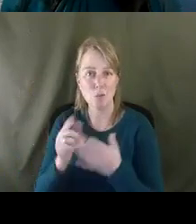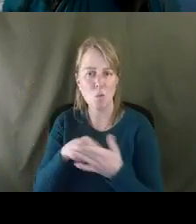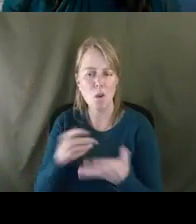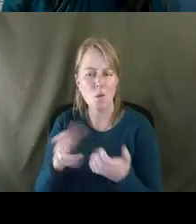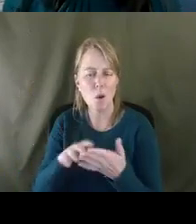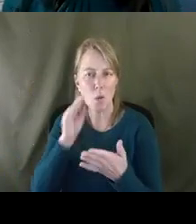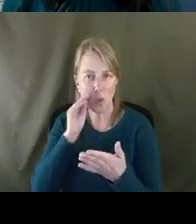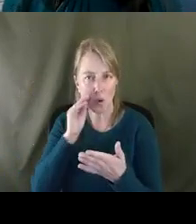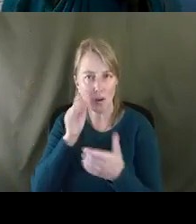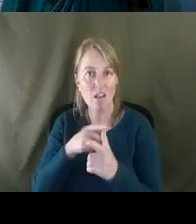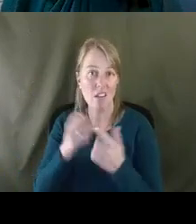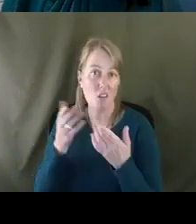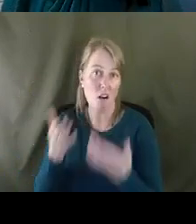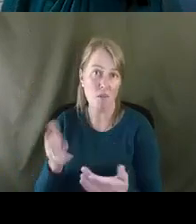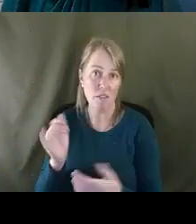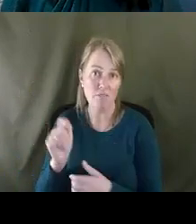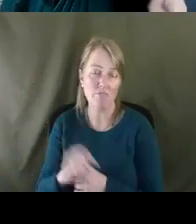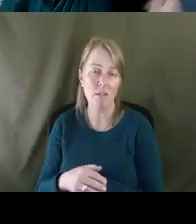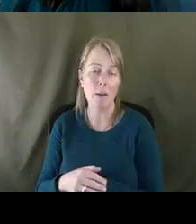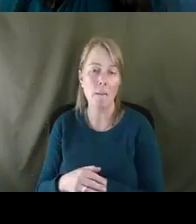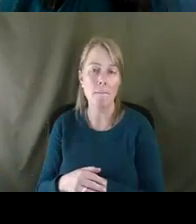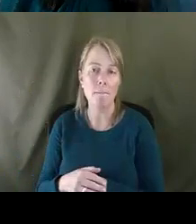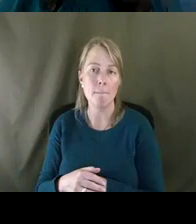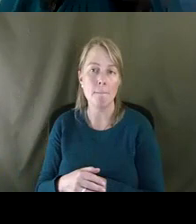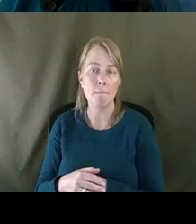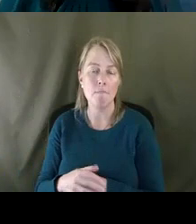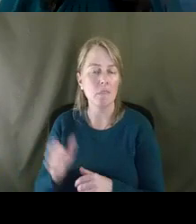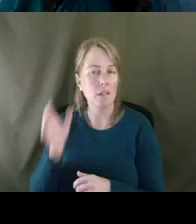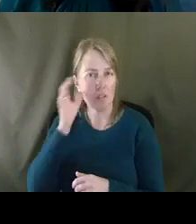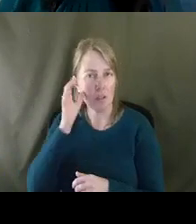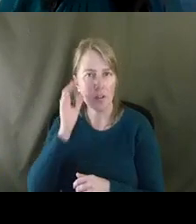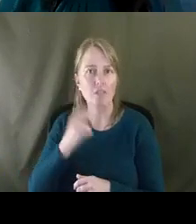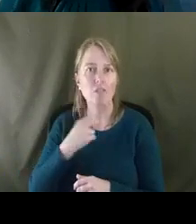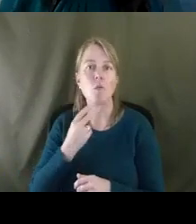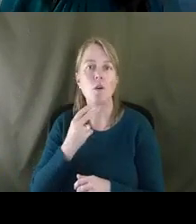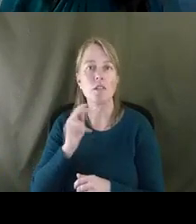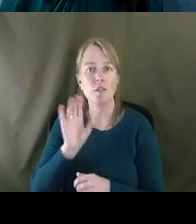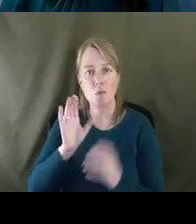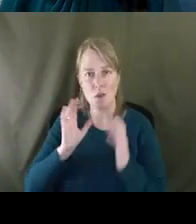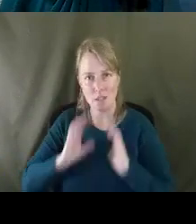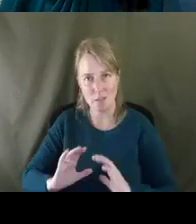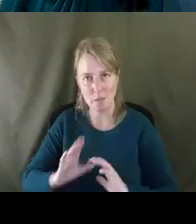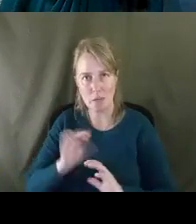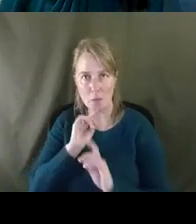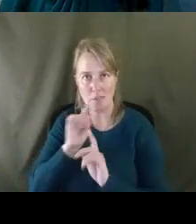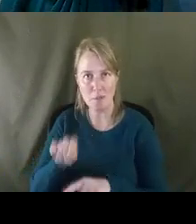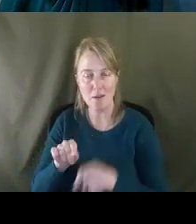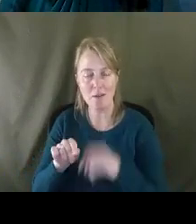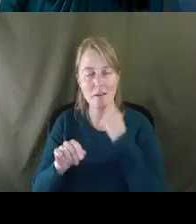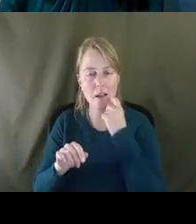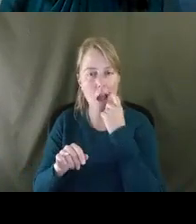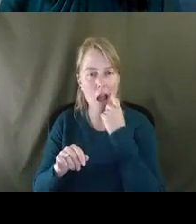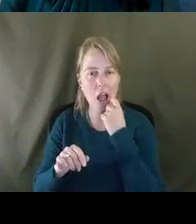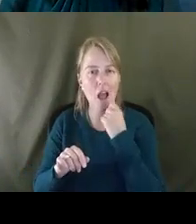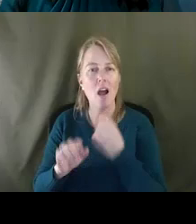about? And then offer that, getting the voice of the customer in there and being responsive in that way. All